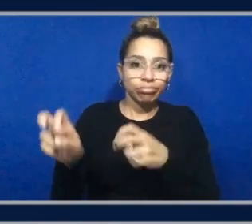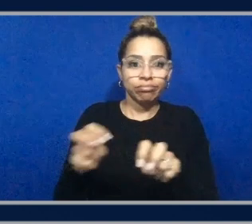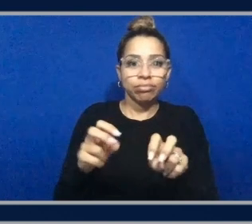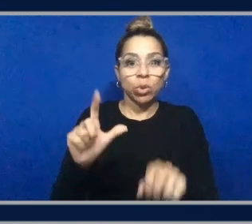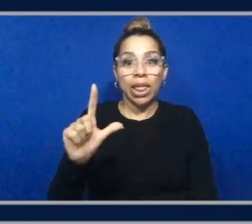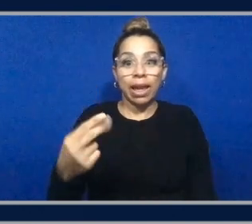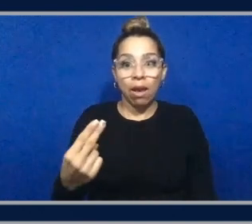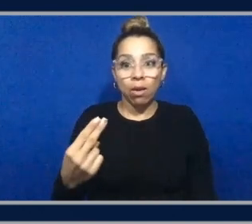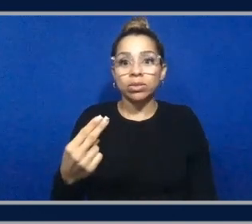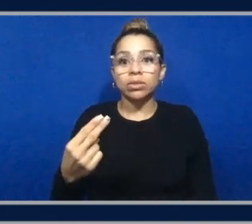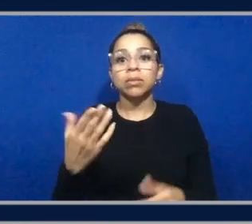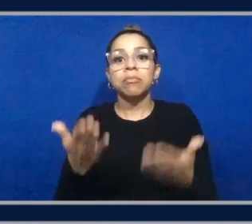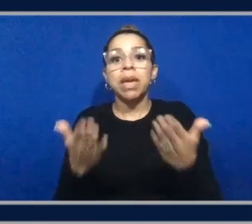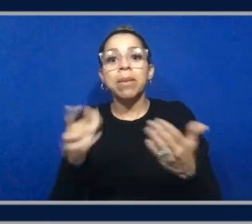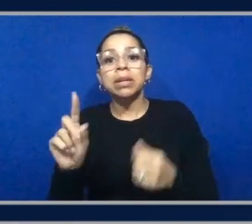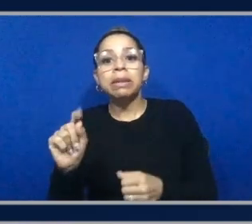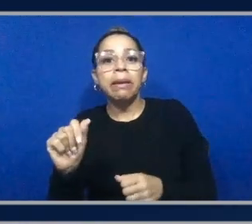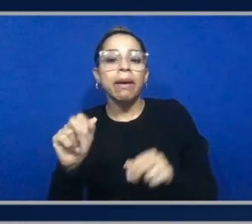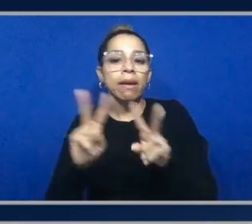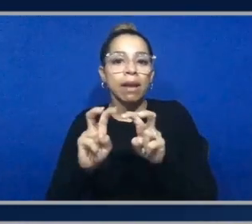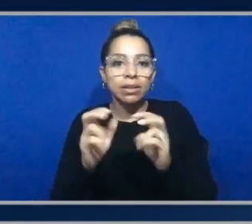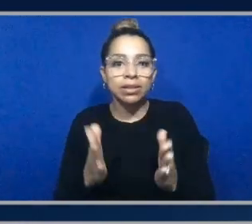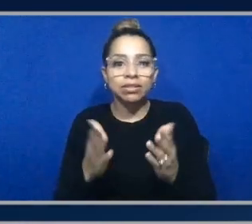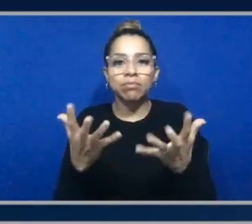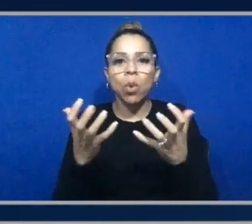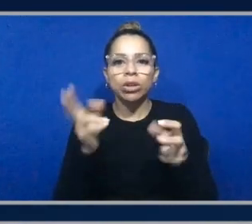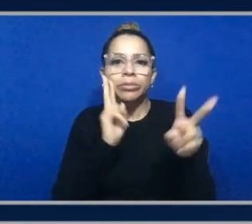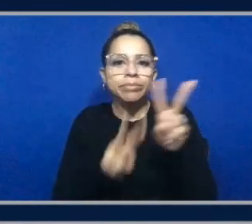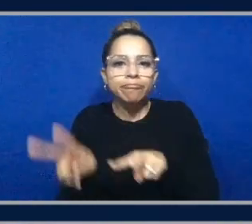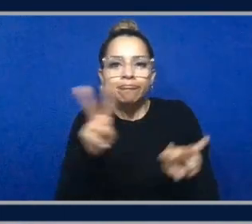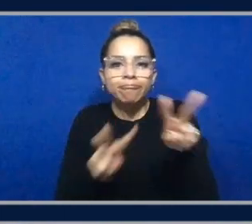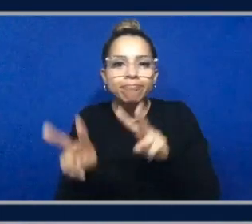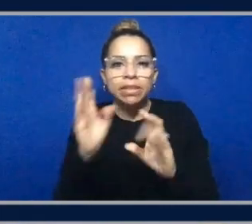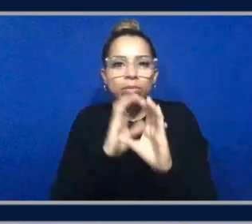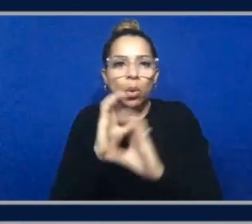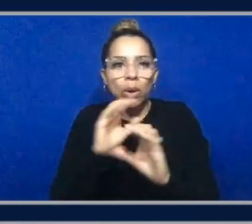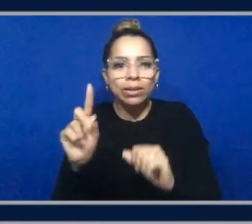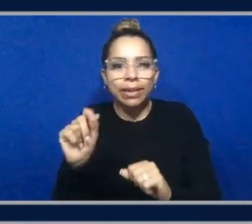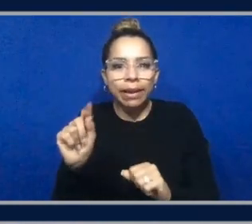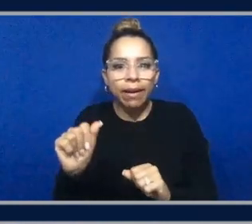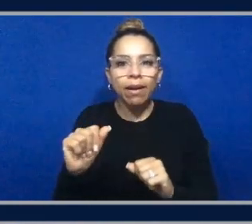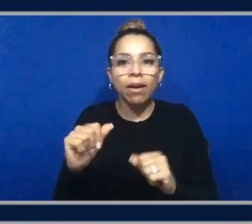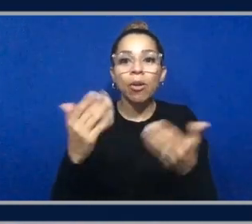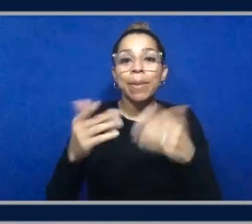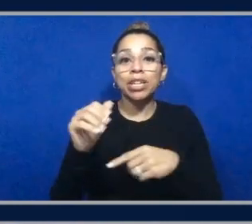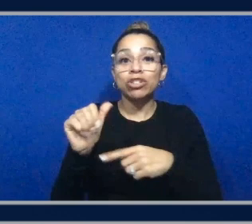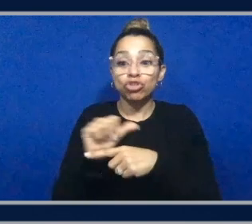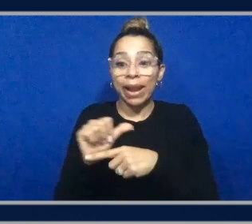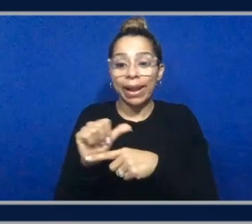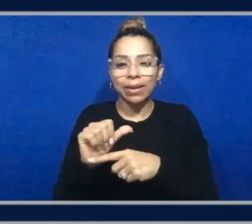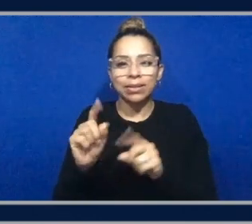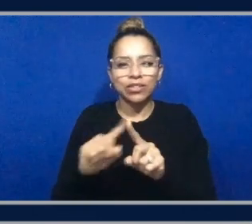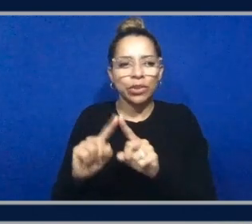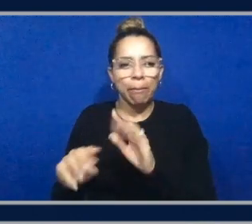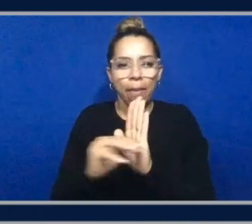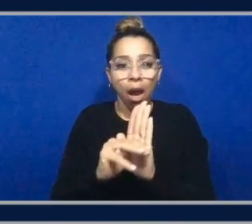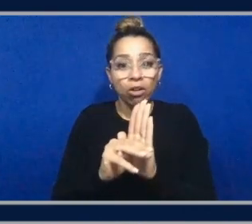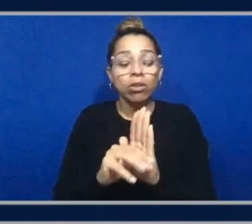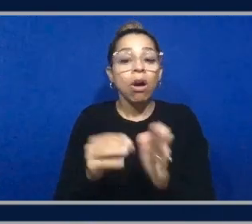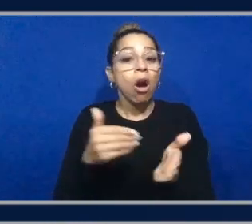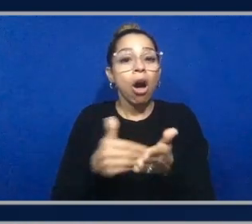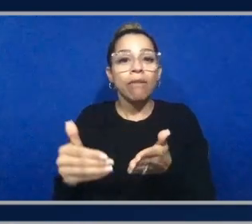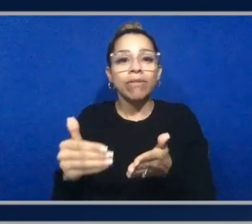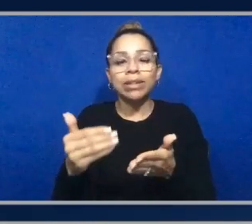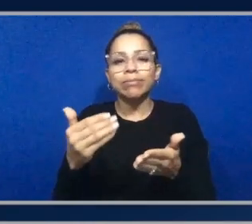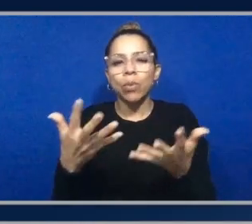exploratory data analysis or maybe train models. And often the tool that they want to use the most is some sort of IDE, JupyterLab being